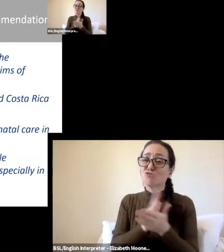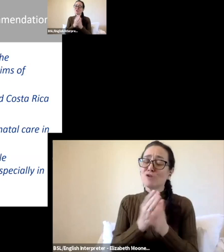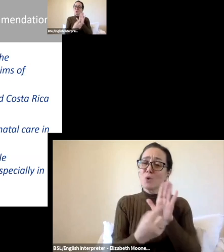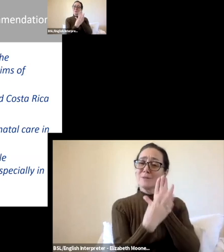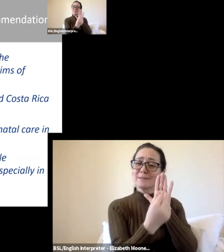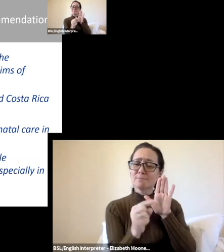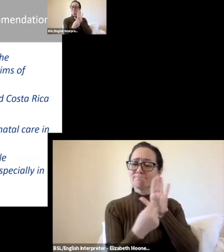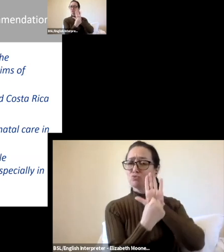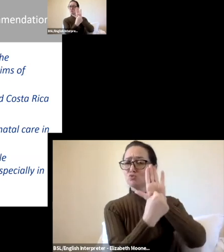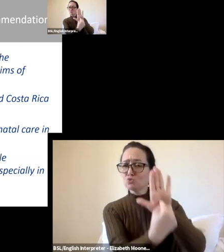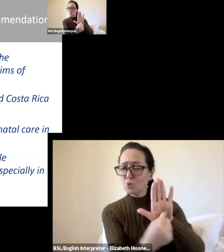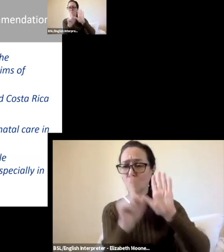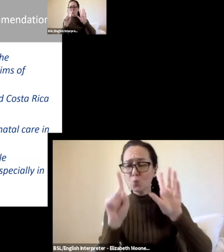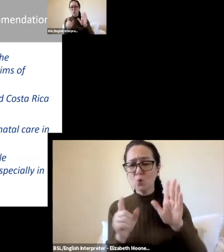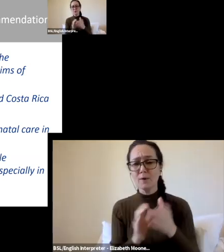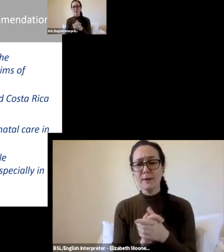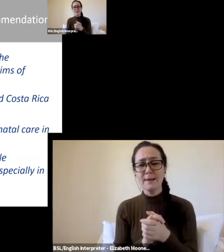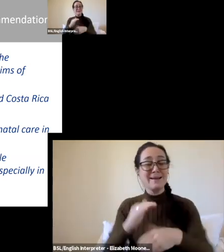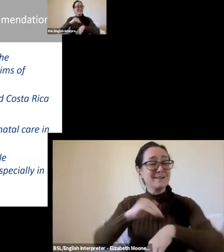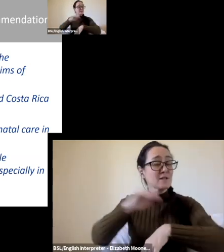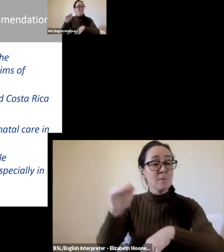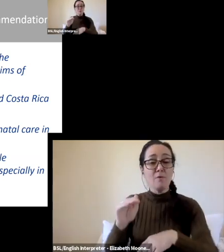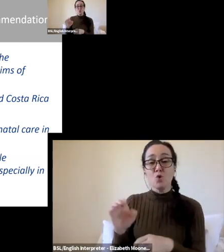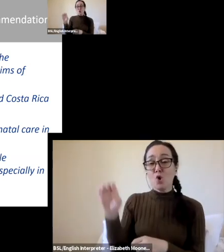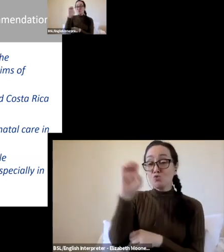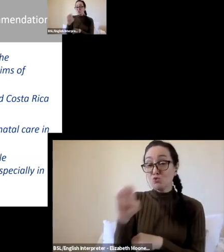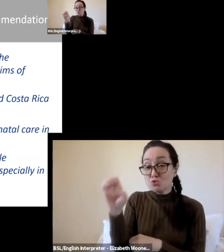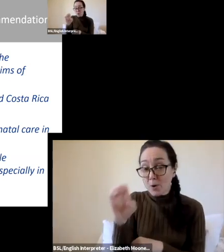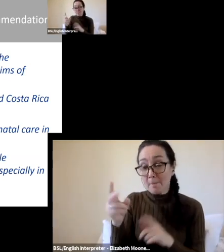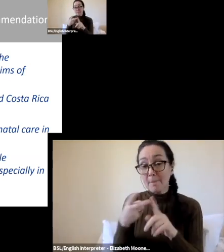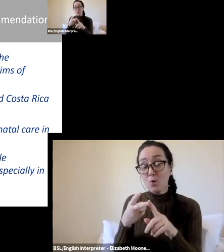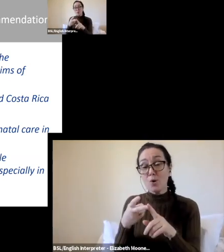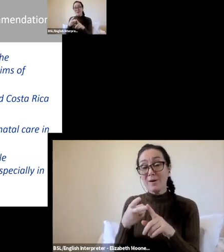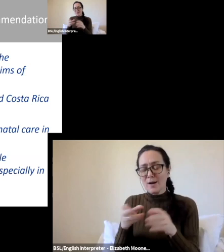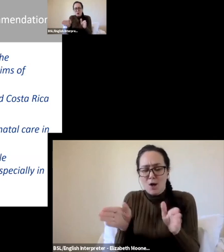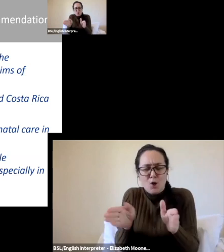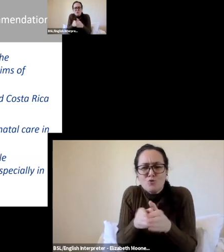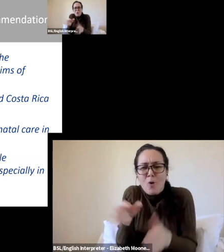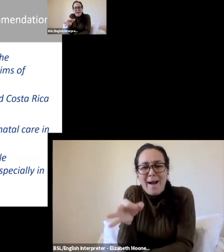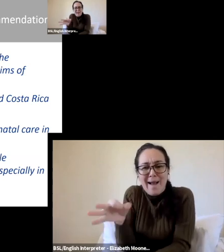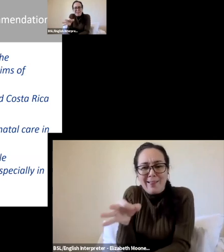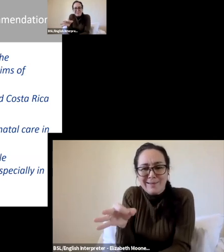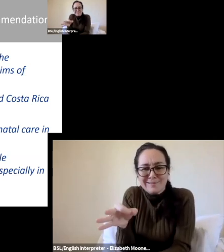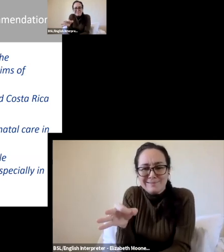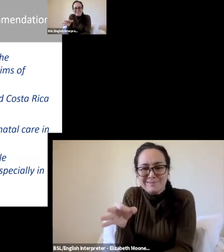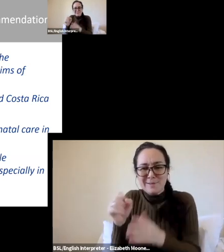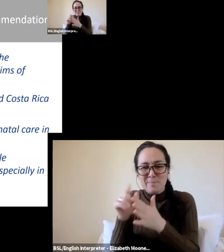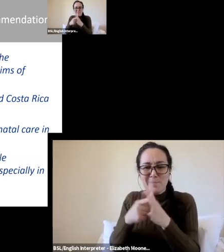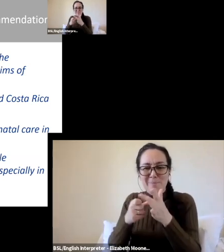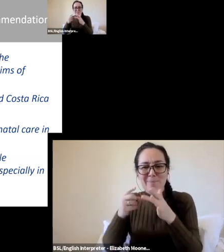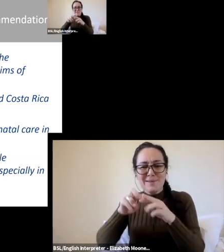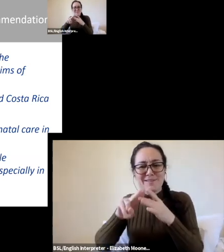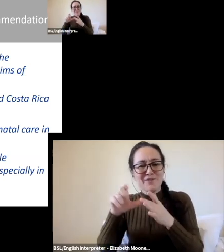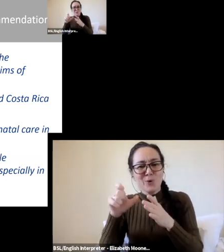if you are a European country or a small island in the Pacific, but the UPR is